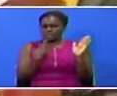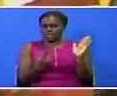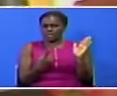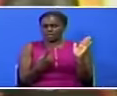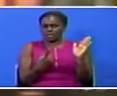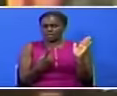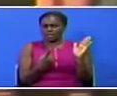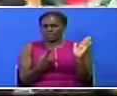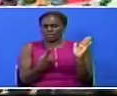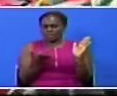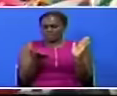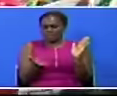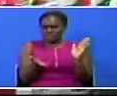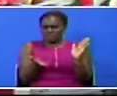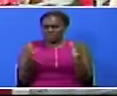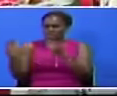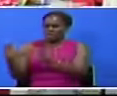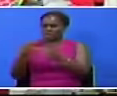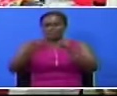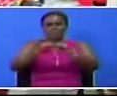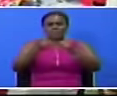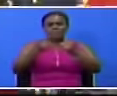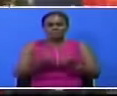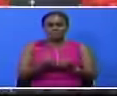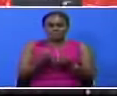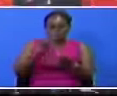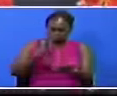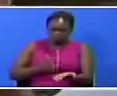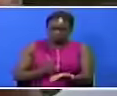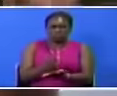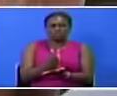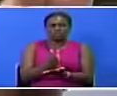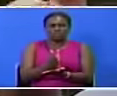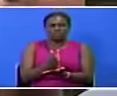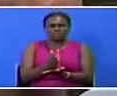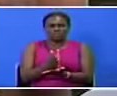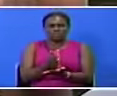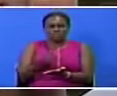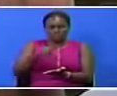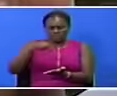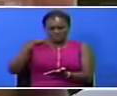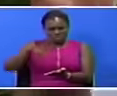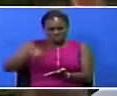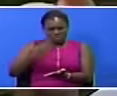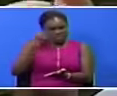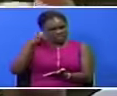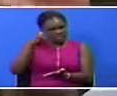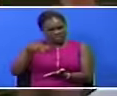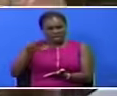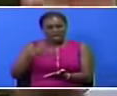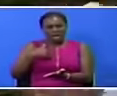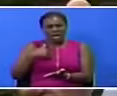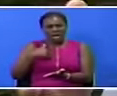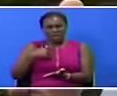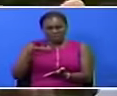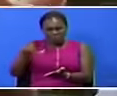bias majorly towards party system is justifiable. We anticipate them to have their independent agenda